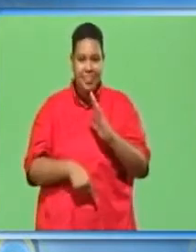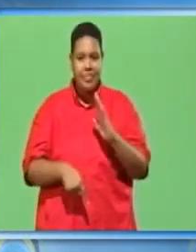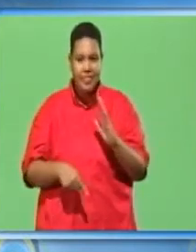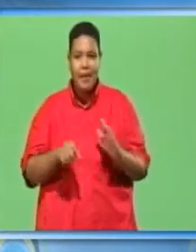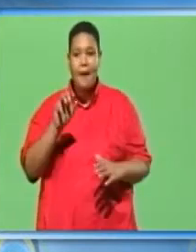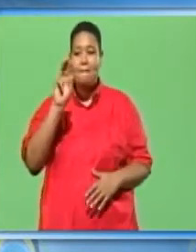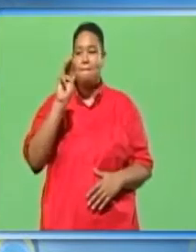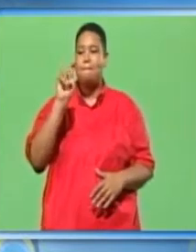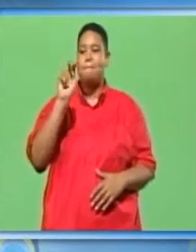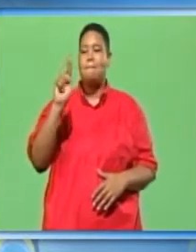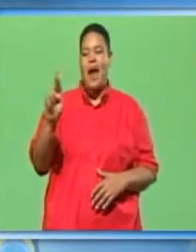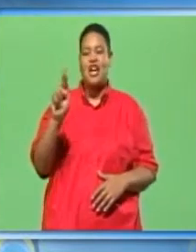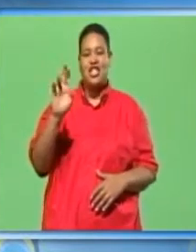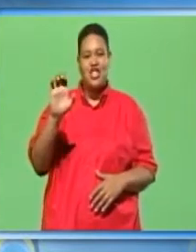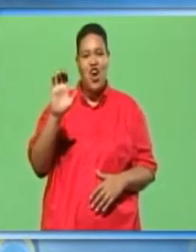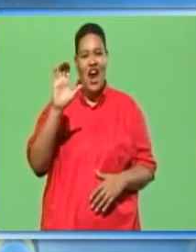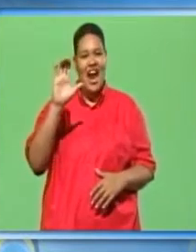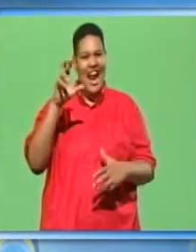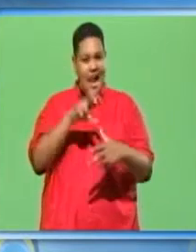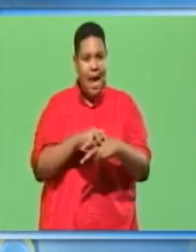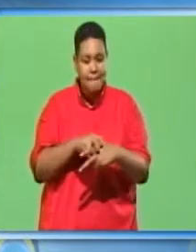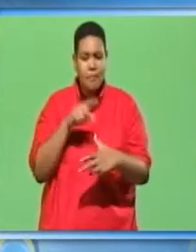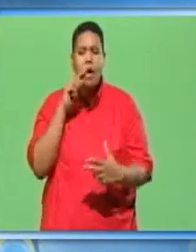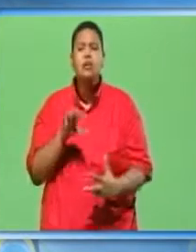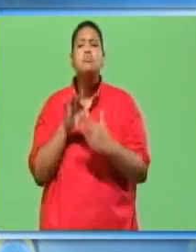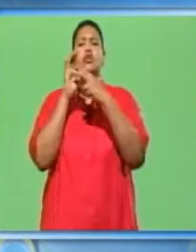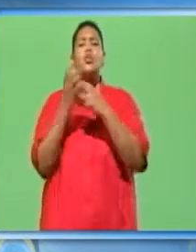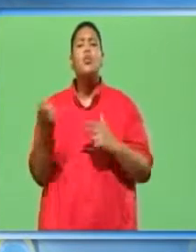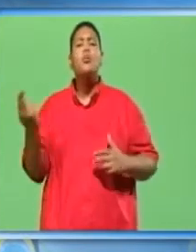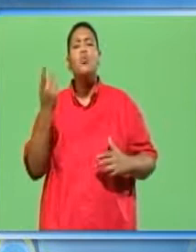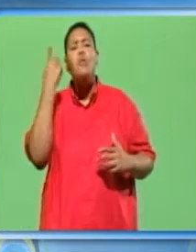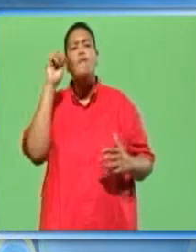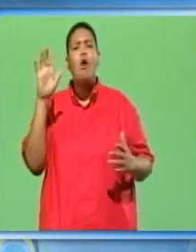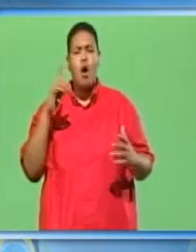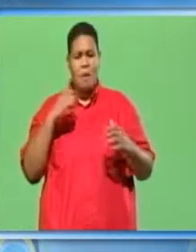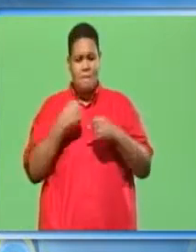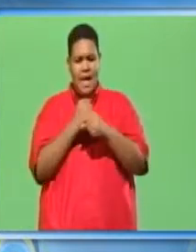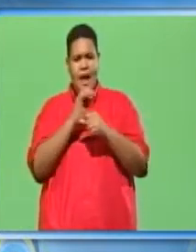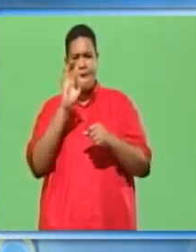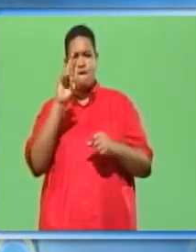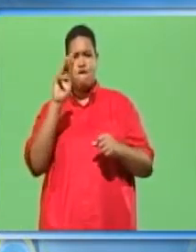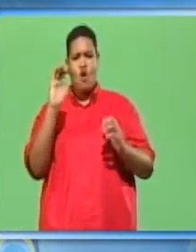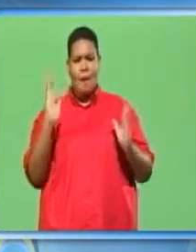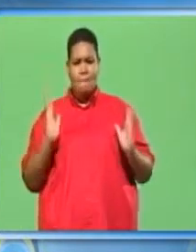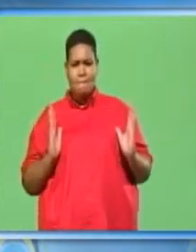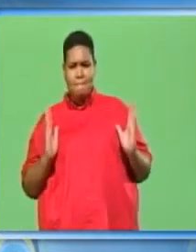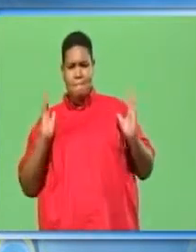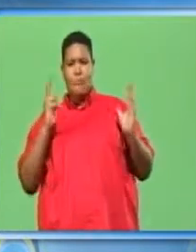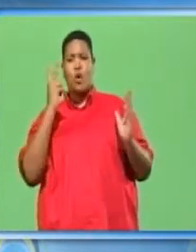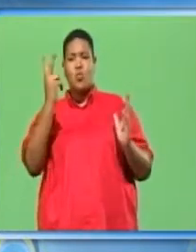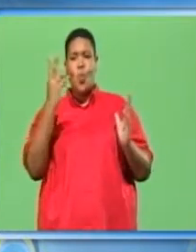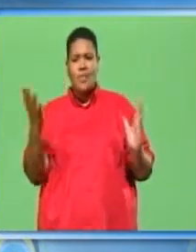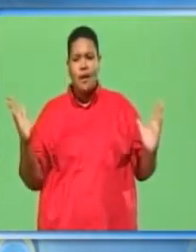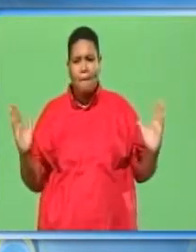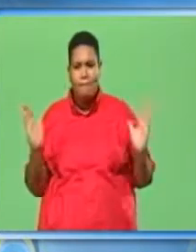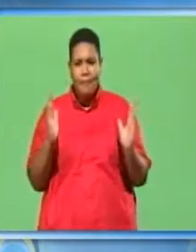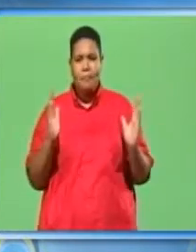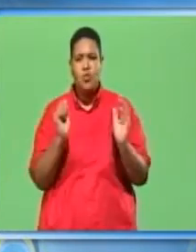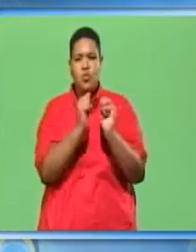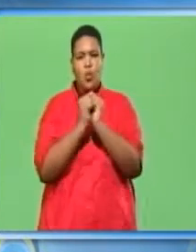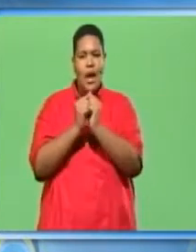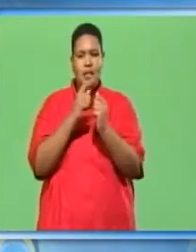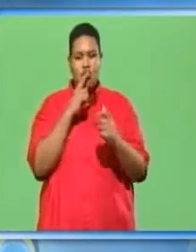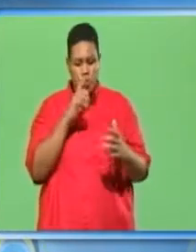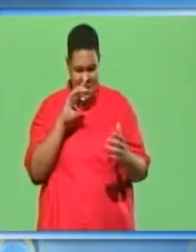Miter clamp, a specialized tool that is ideal for frame making. It puts two components together to meet at